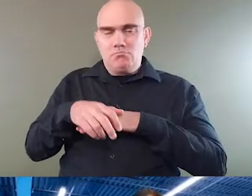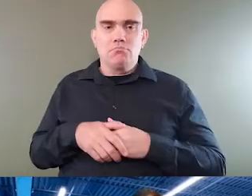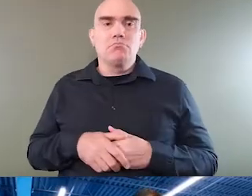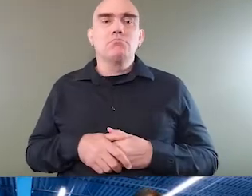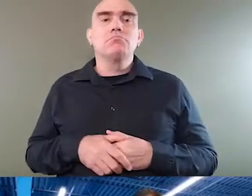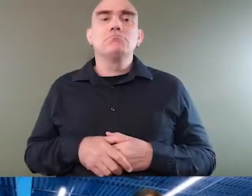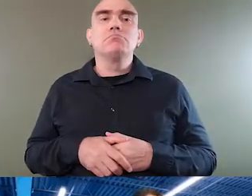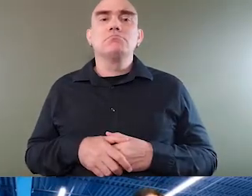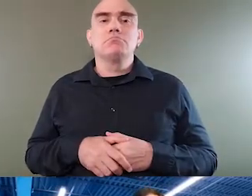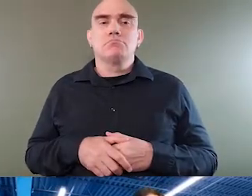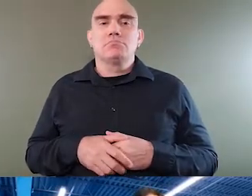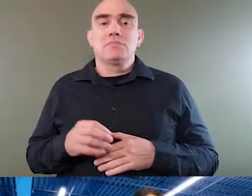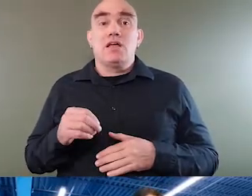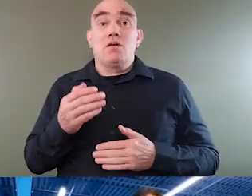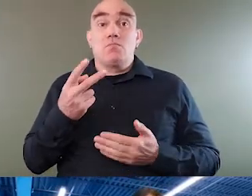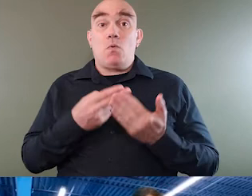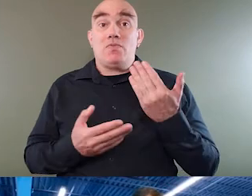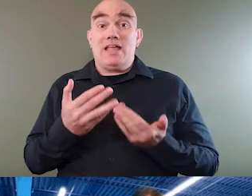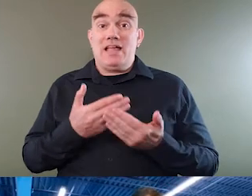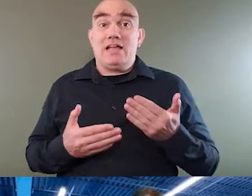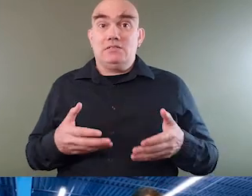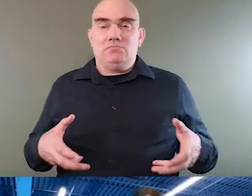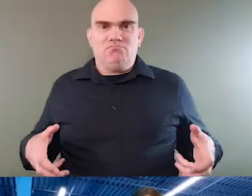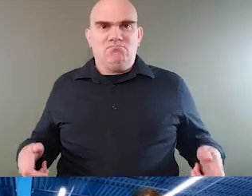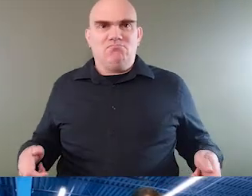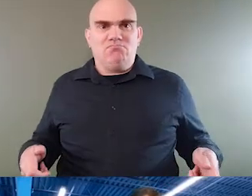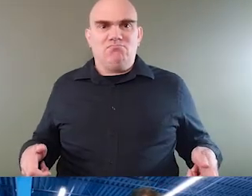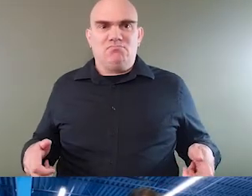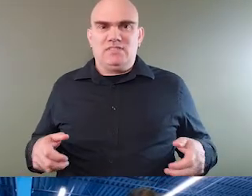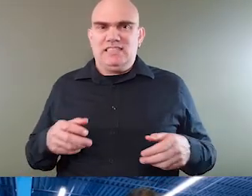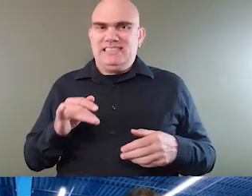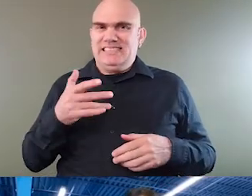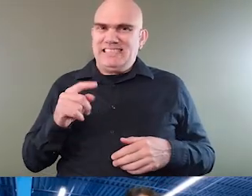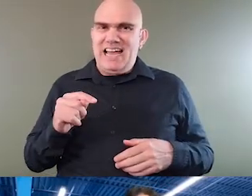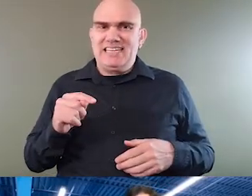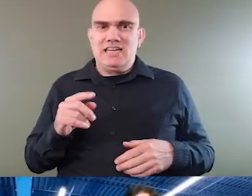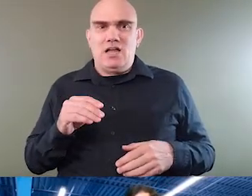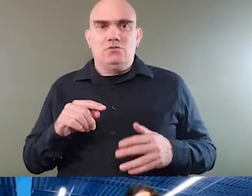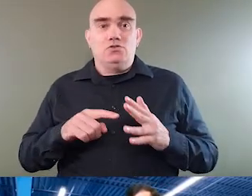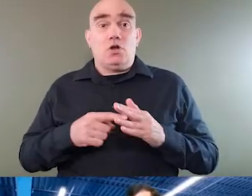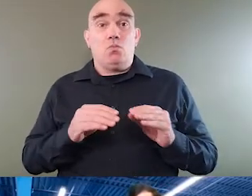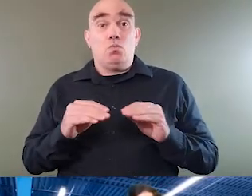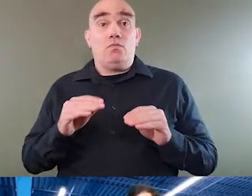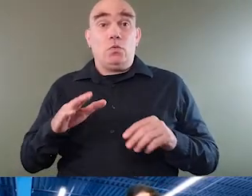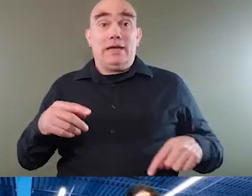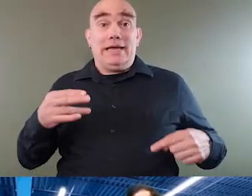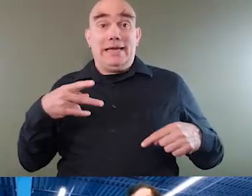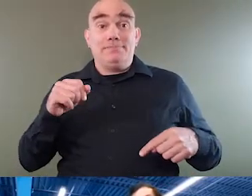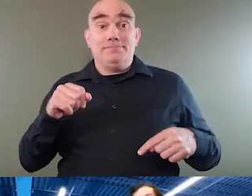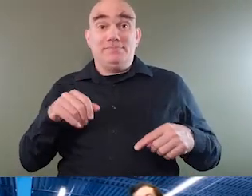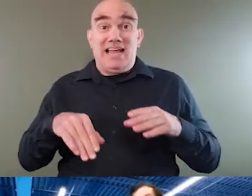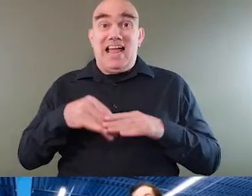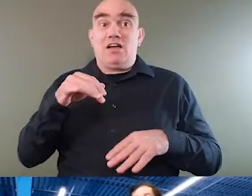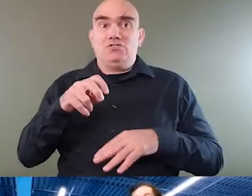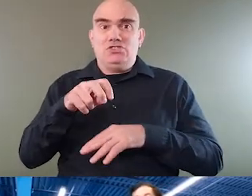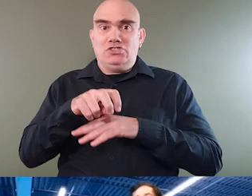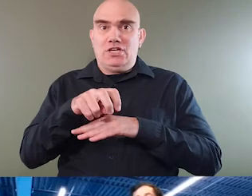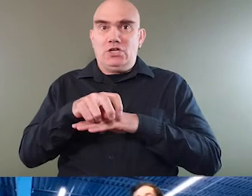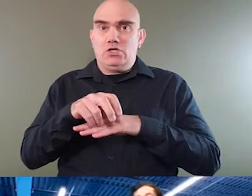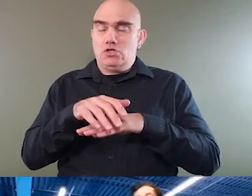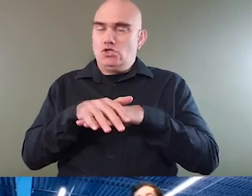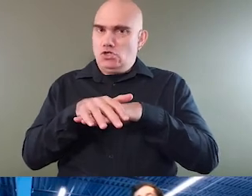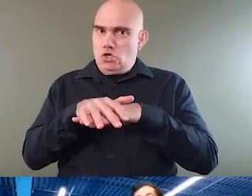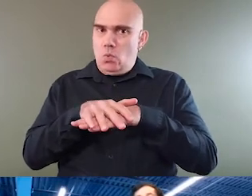of your chair, then grab with both hands very tightly and start moving your hips out of the chair very